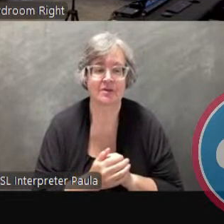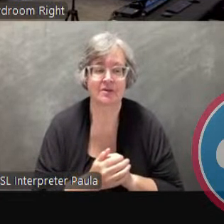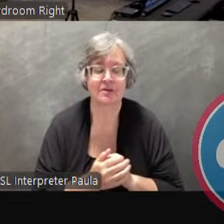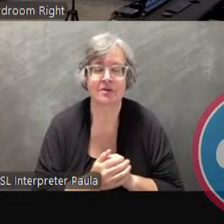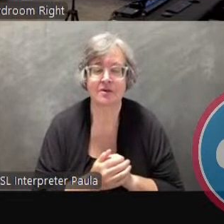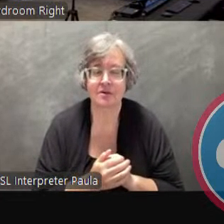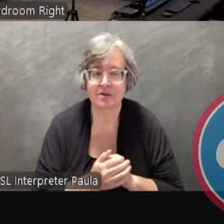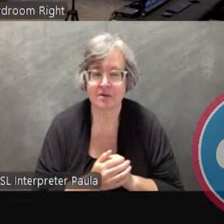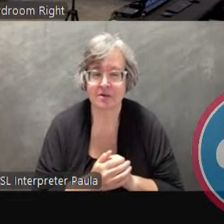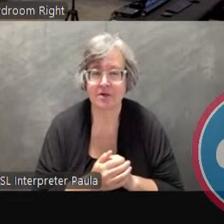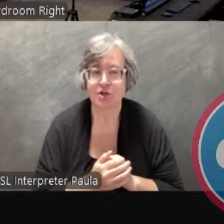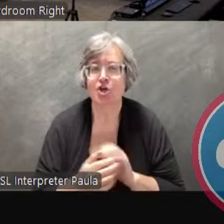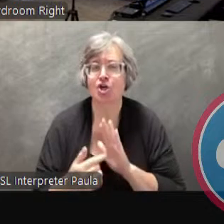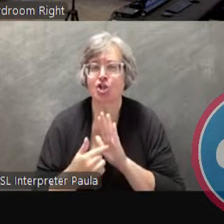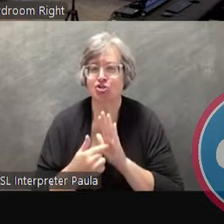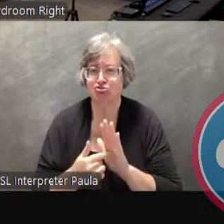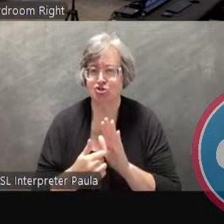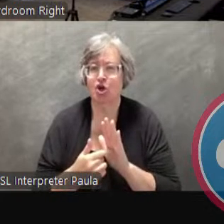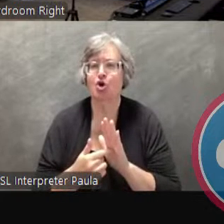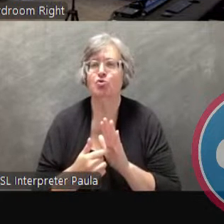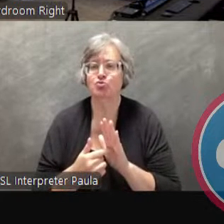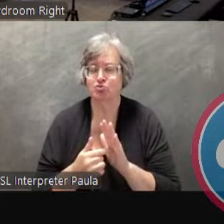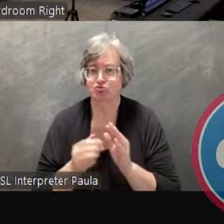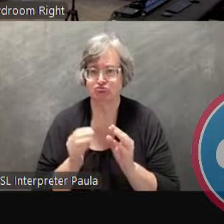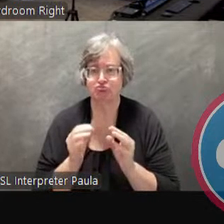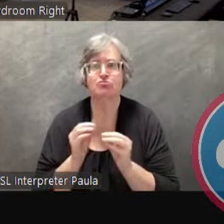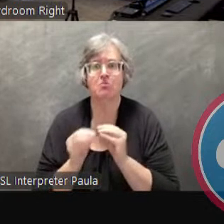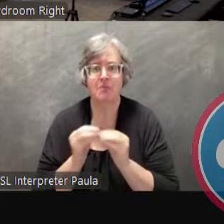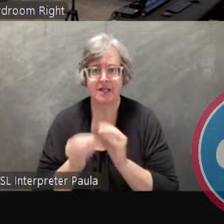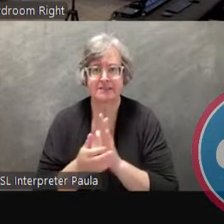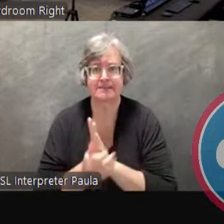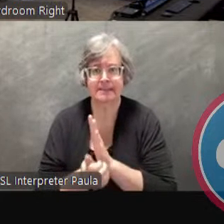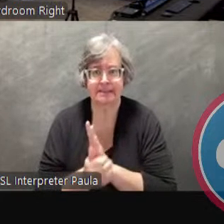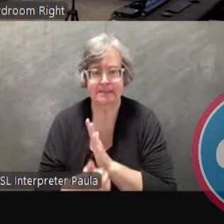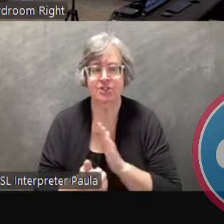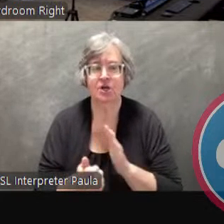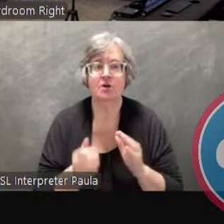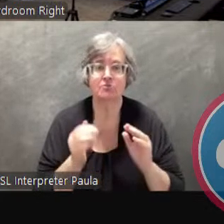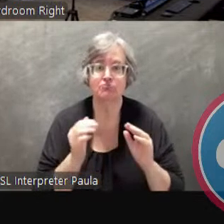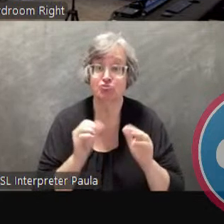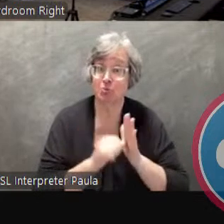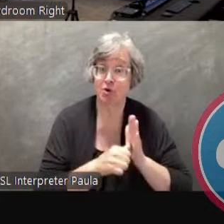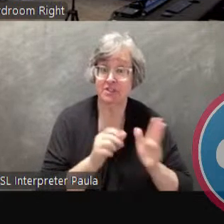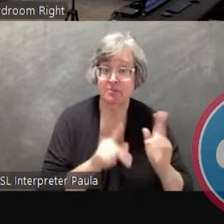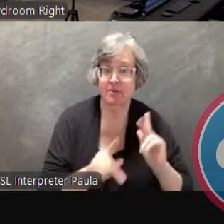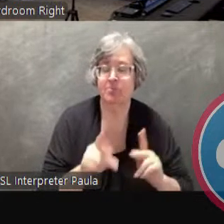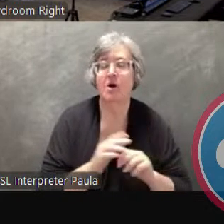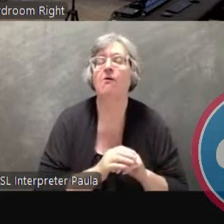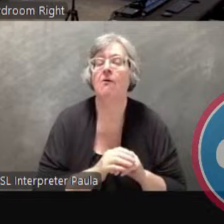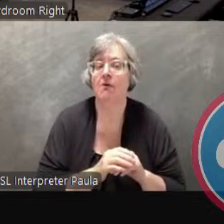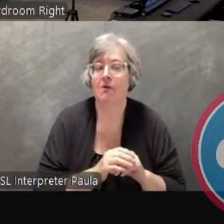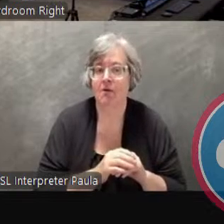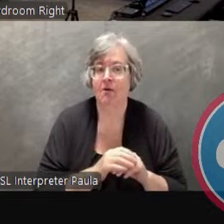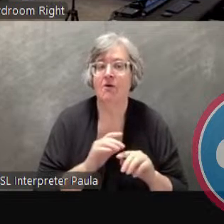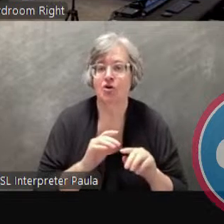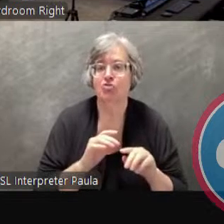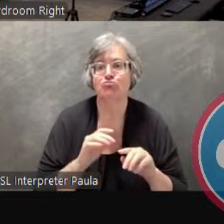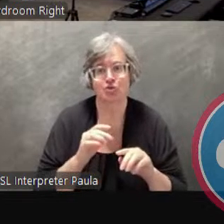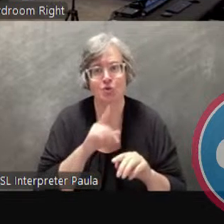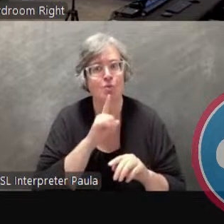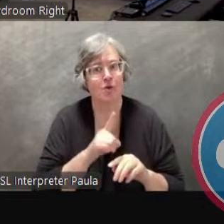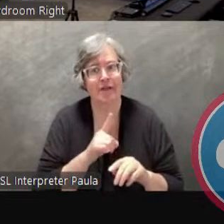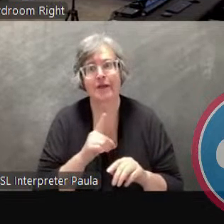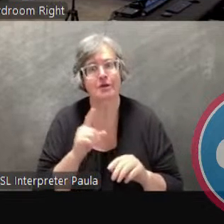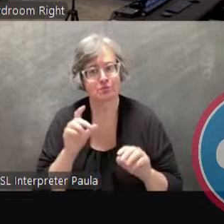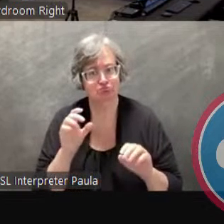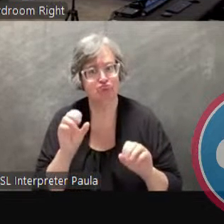department demonstrated their high levels of expertise, not only impressing onlookers, but leaving no doubt why why CTA is in so many